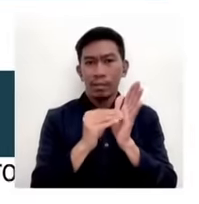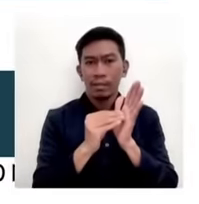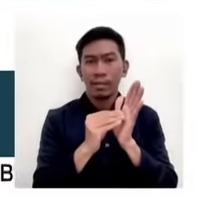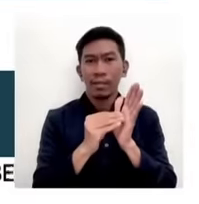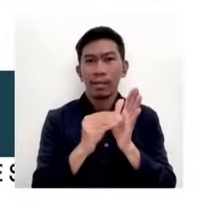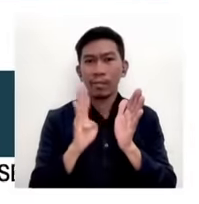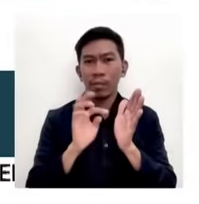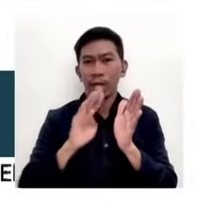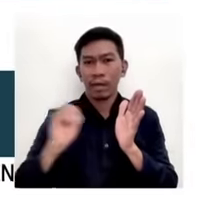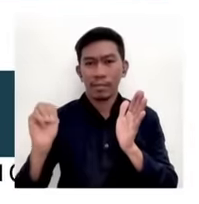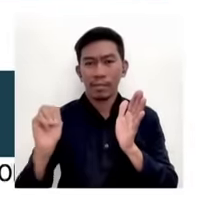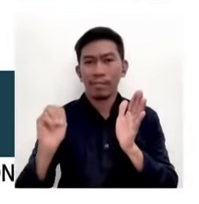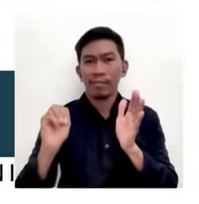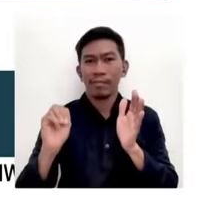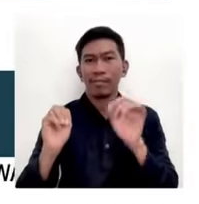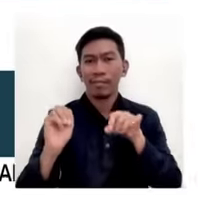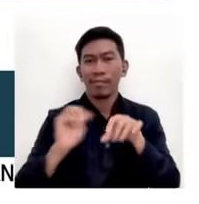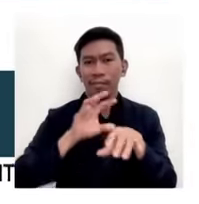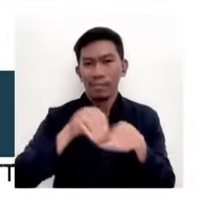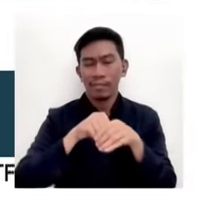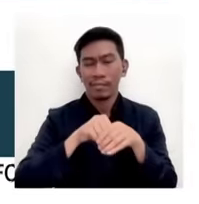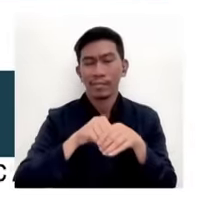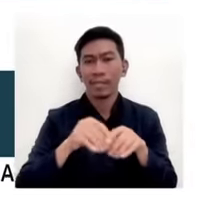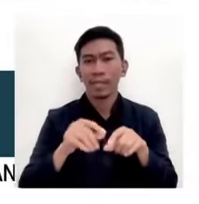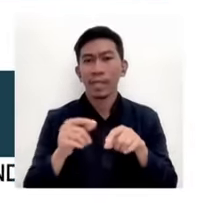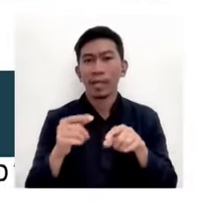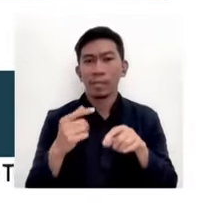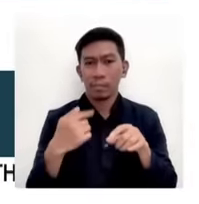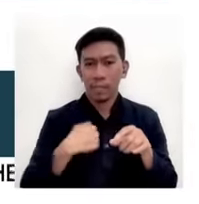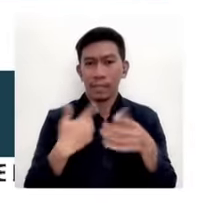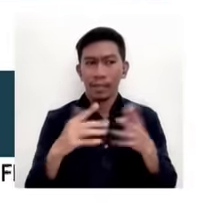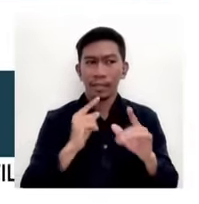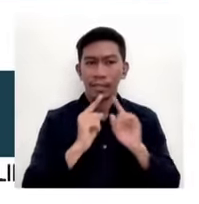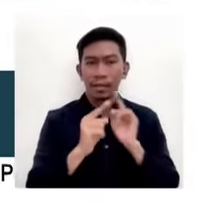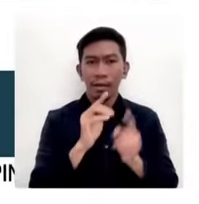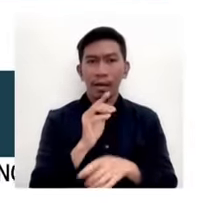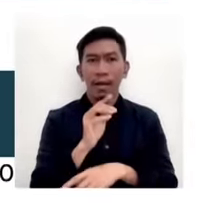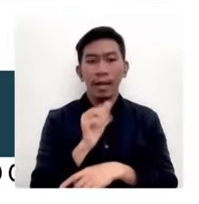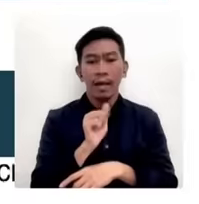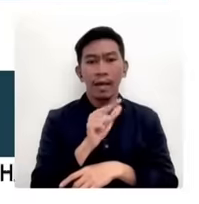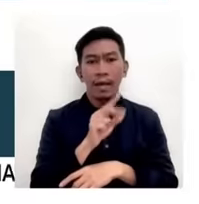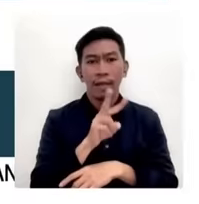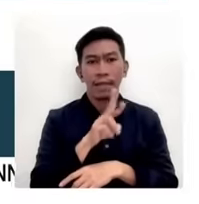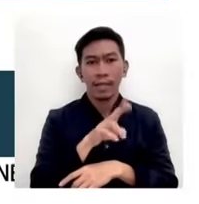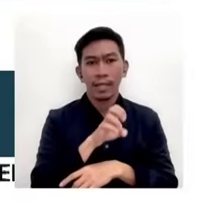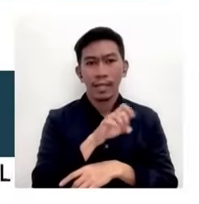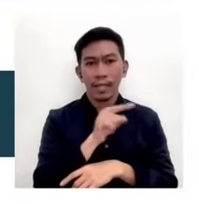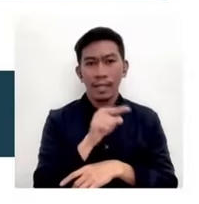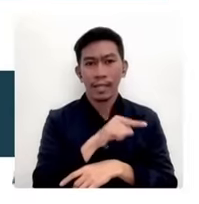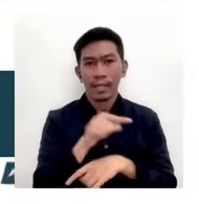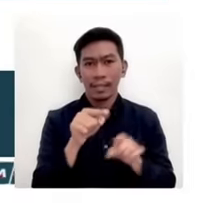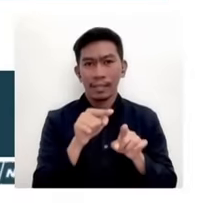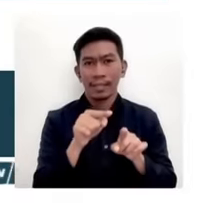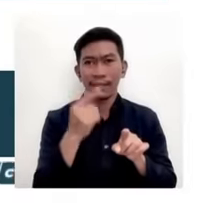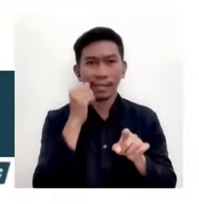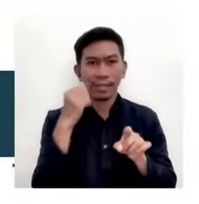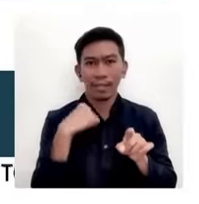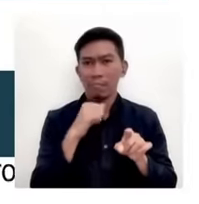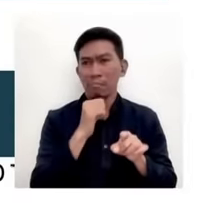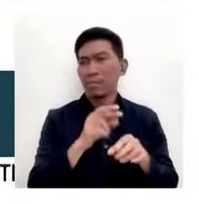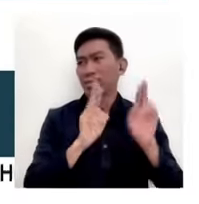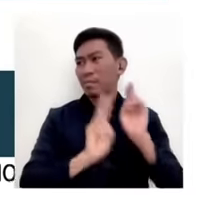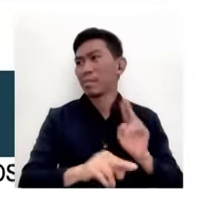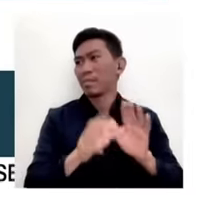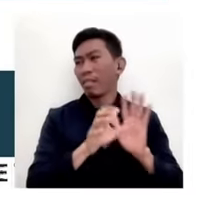saying. I talked to former Speaker Alvarez yesterday. He's not even respecting the Constitution anymore. In so many words, he's saying, ayaw